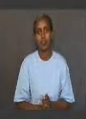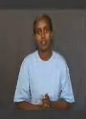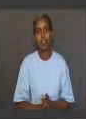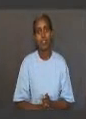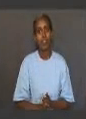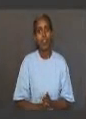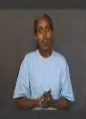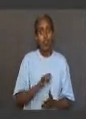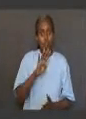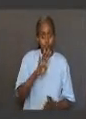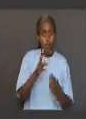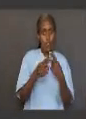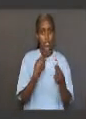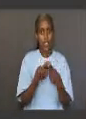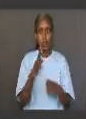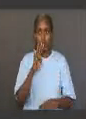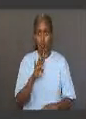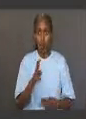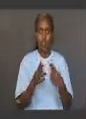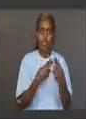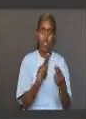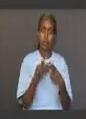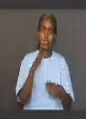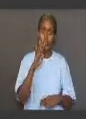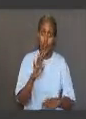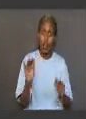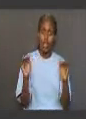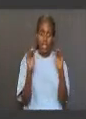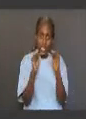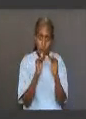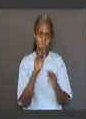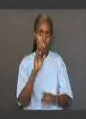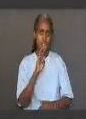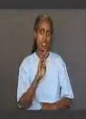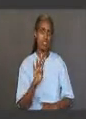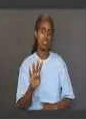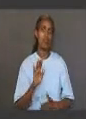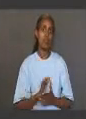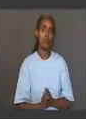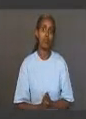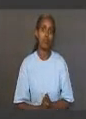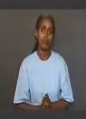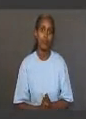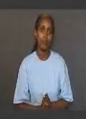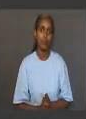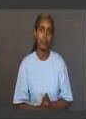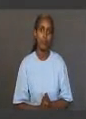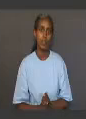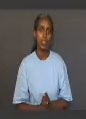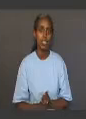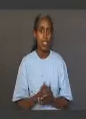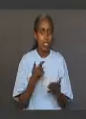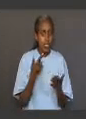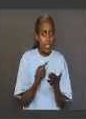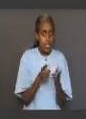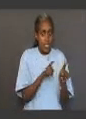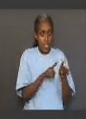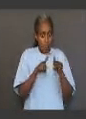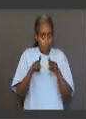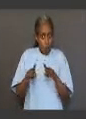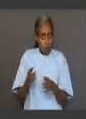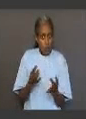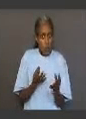4 times 4 times 4 equals 64. This can also